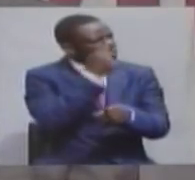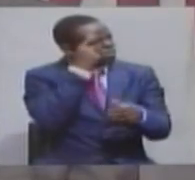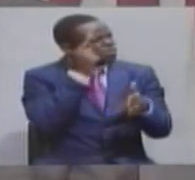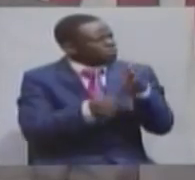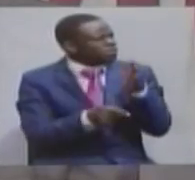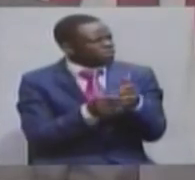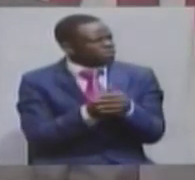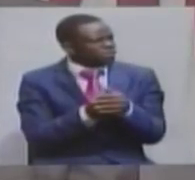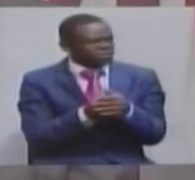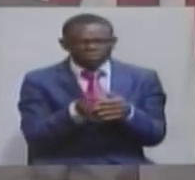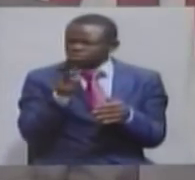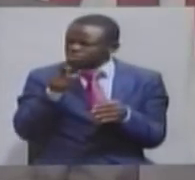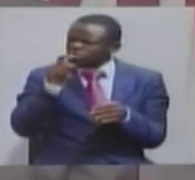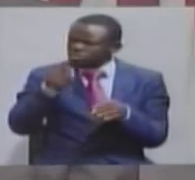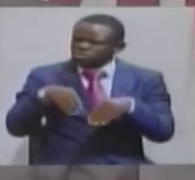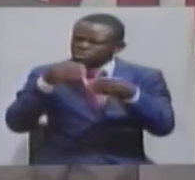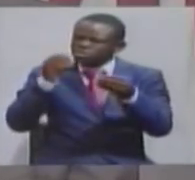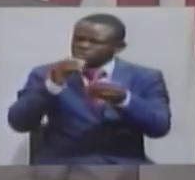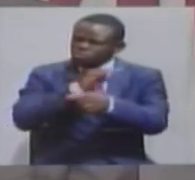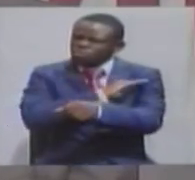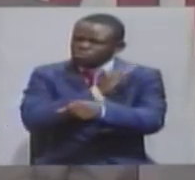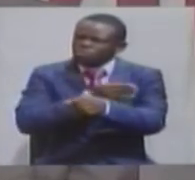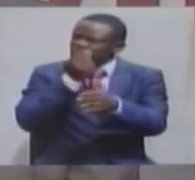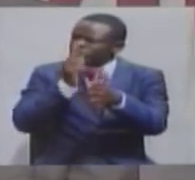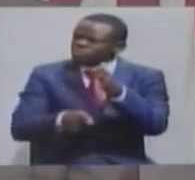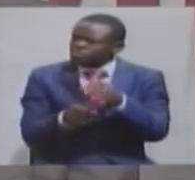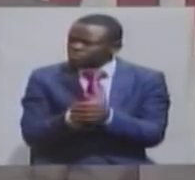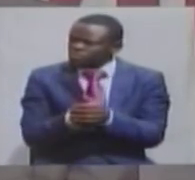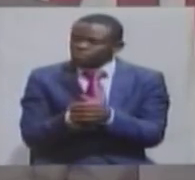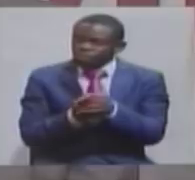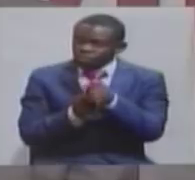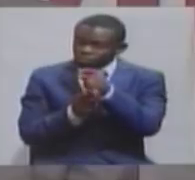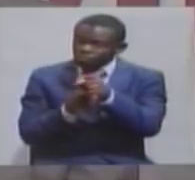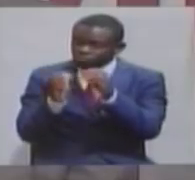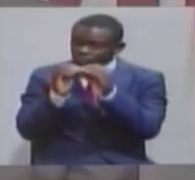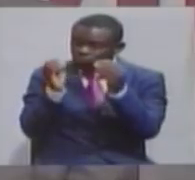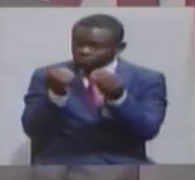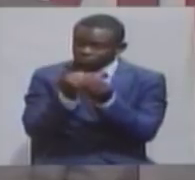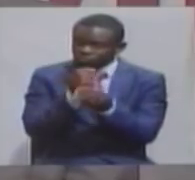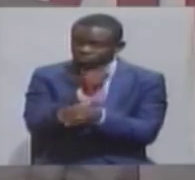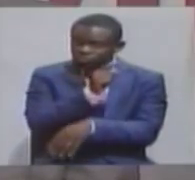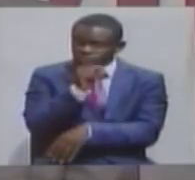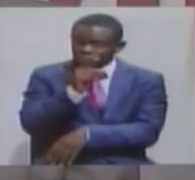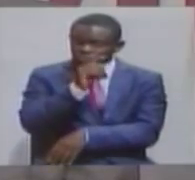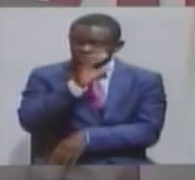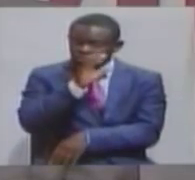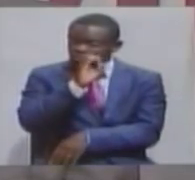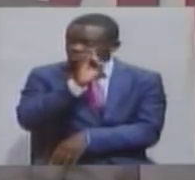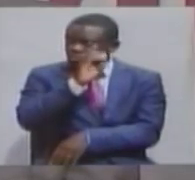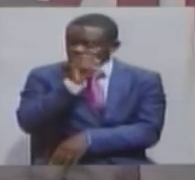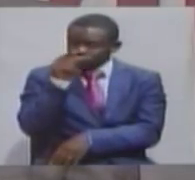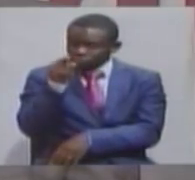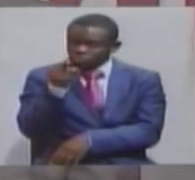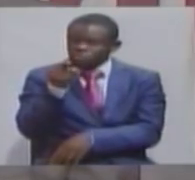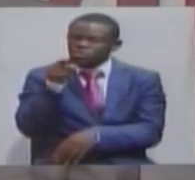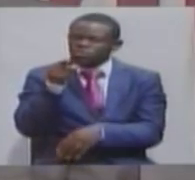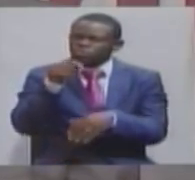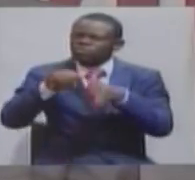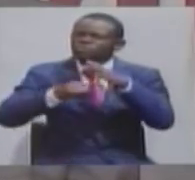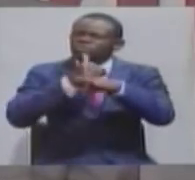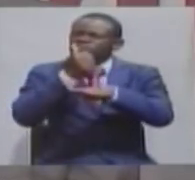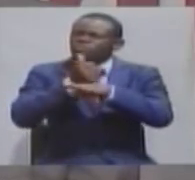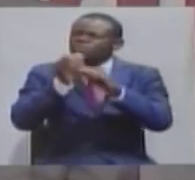maybe? The Zambia Center for Inter-Party Dialogue is a club of political parties. It has